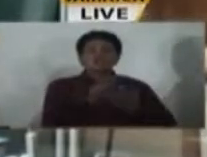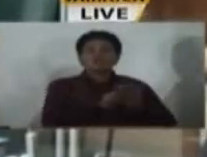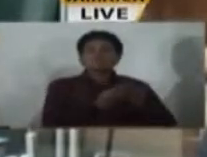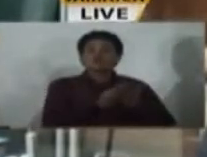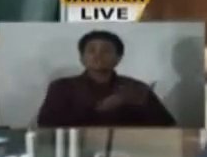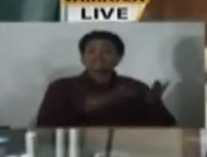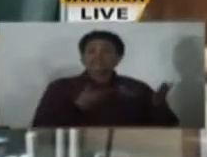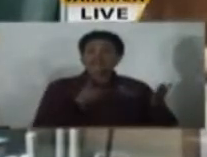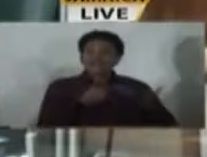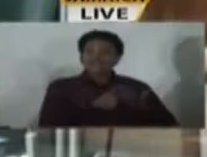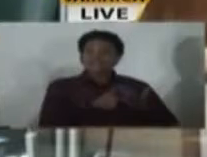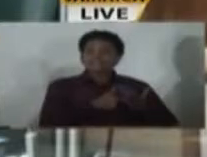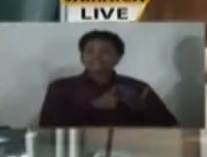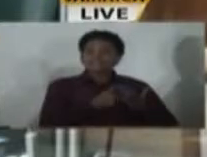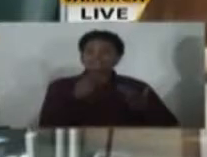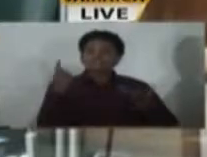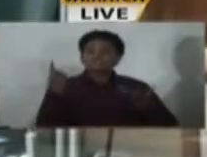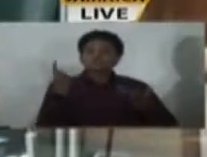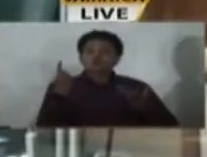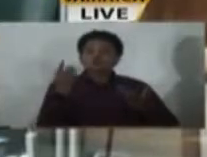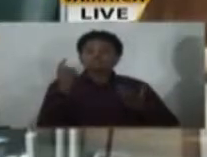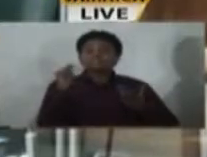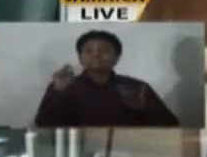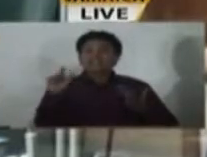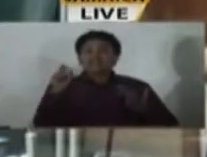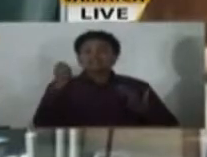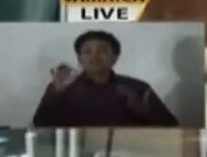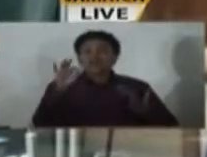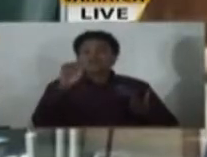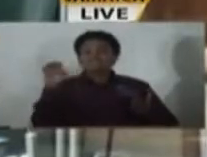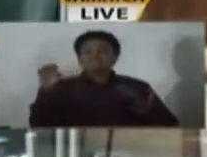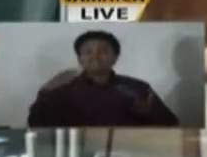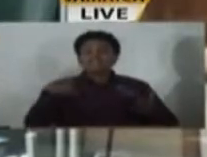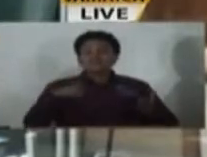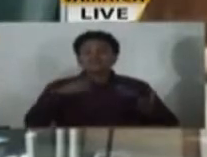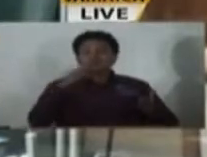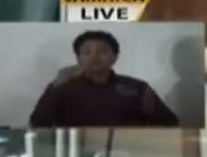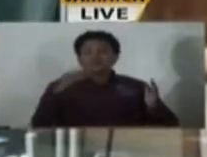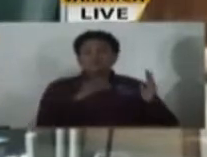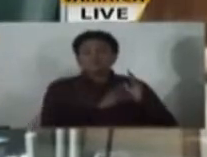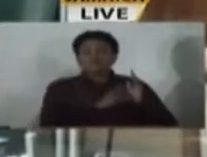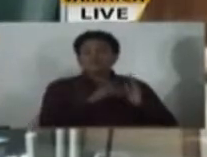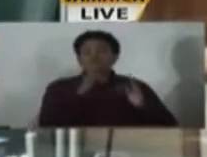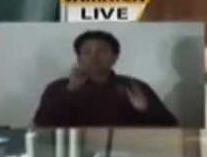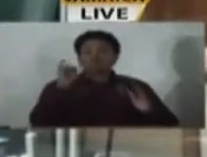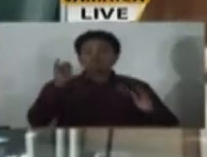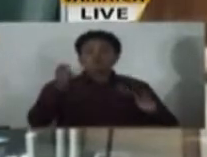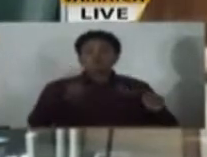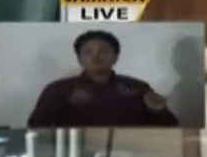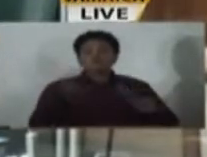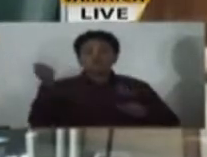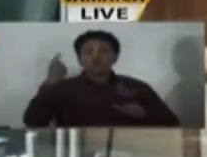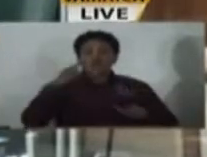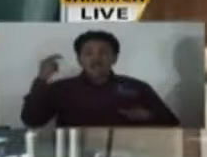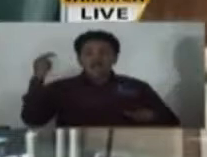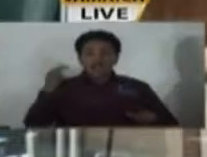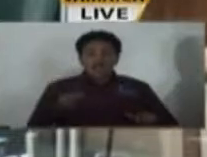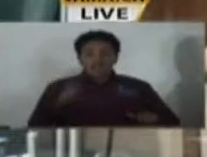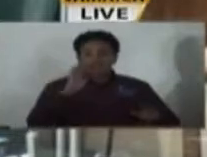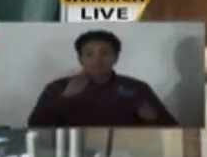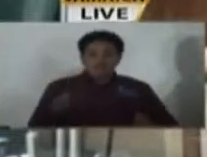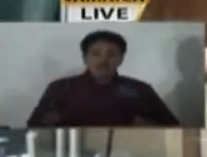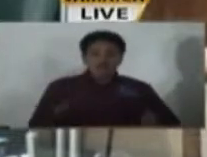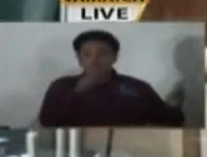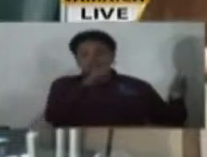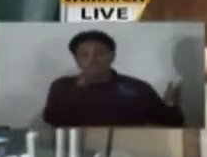has some tax or fee that we have put into the rubbish bin of history by abolishing